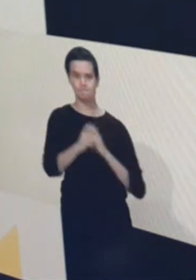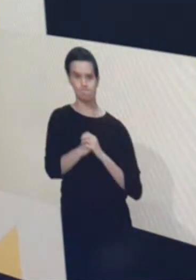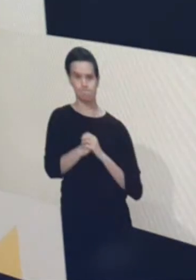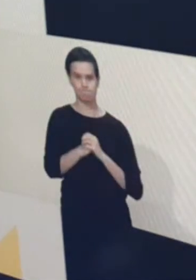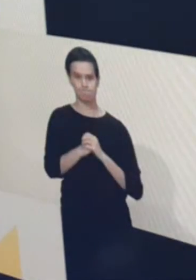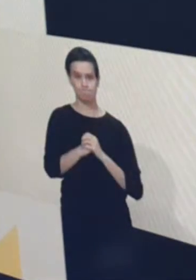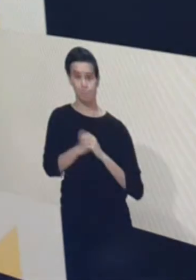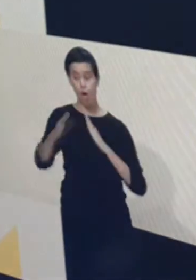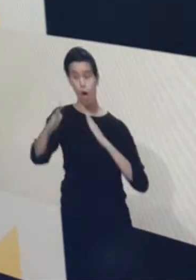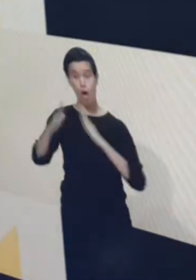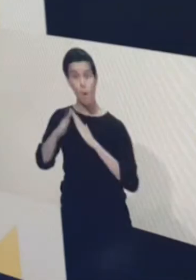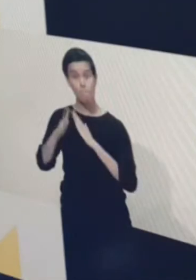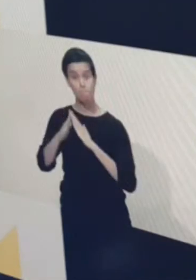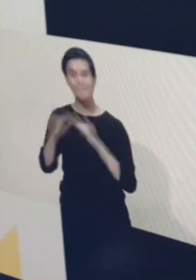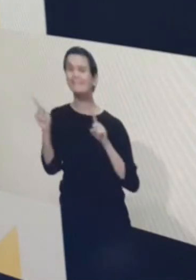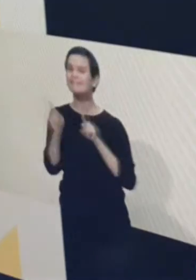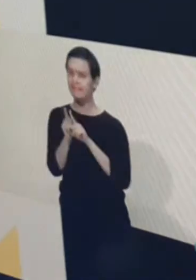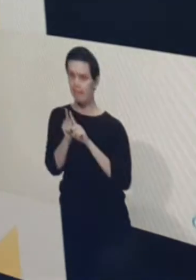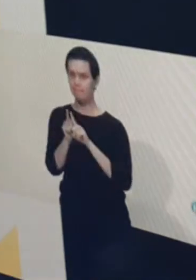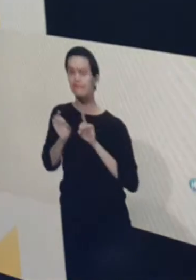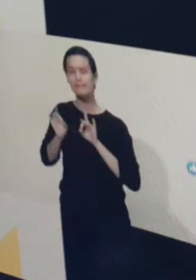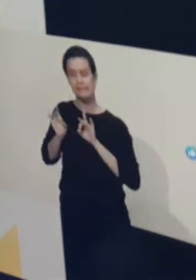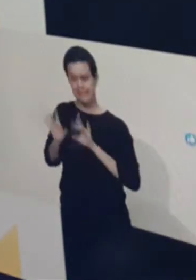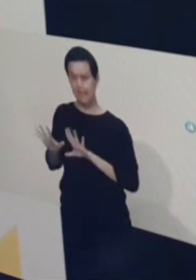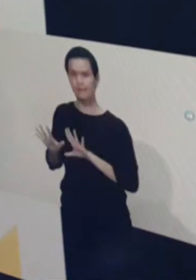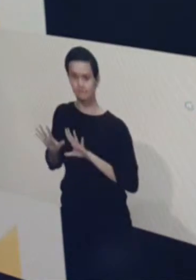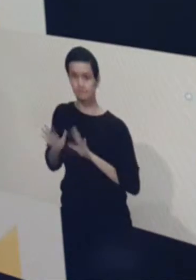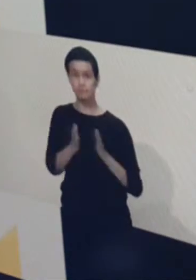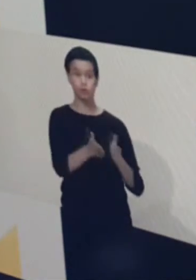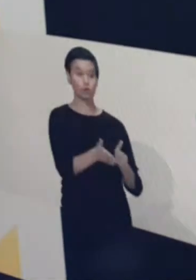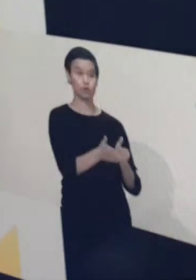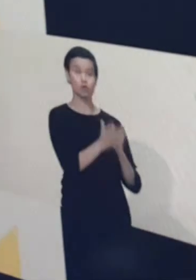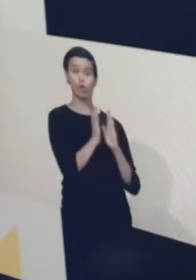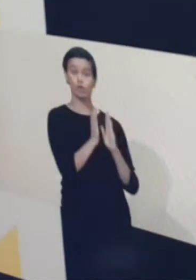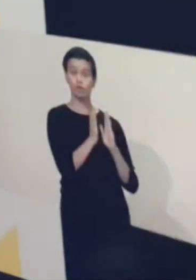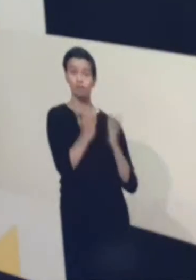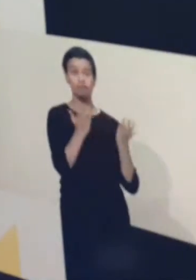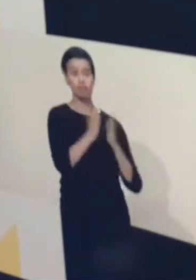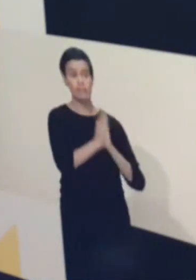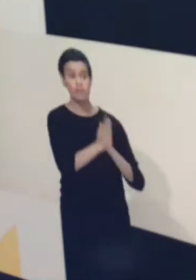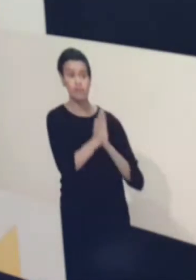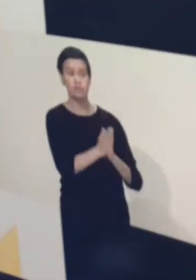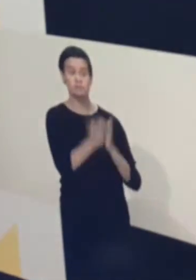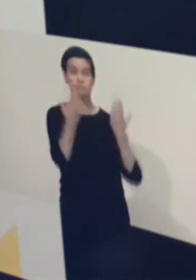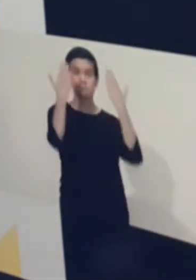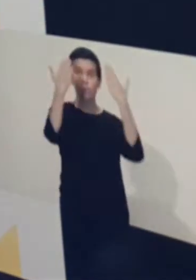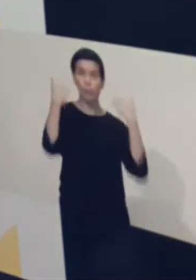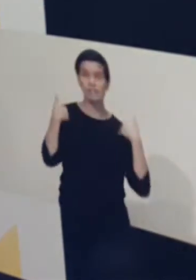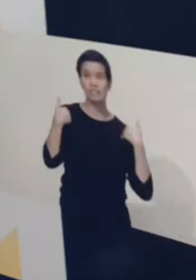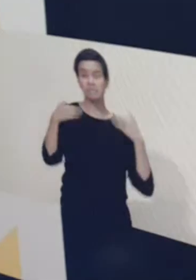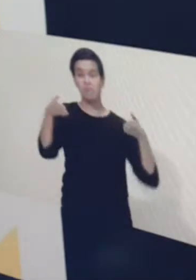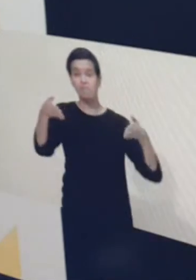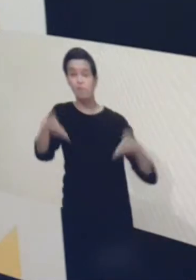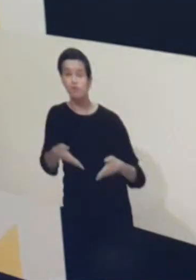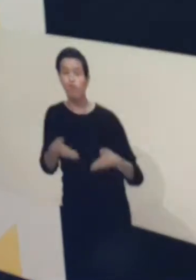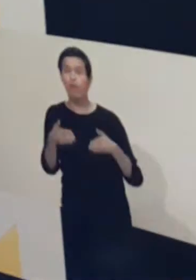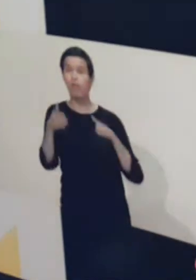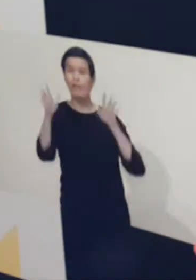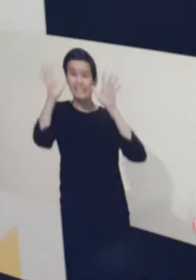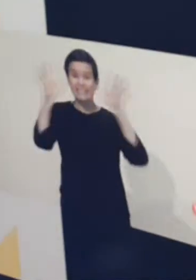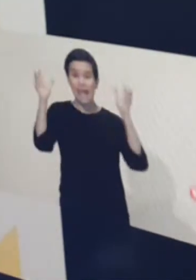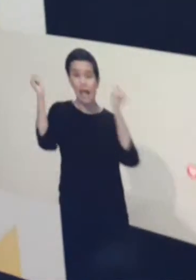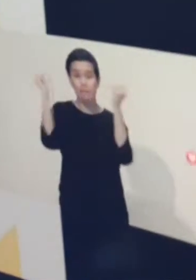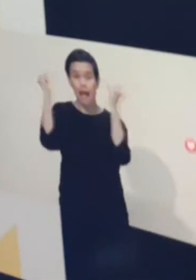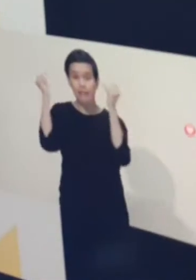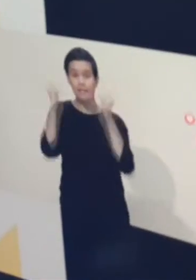home need to be kept at 10. Church and religious events, weddings, funerals, stag do's, all